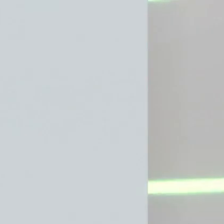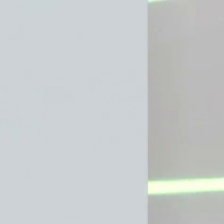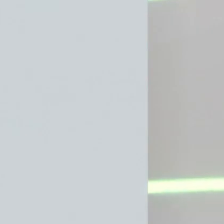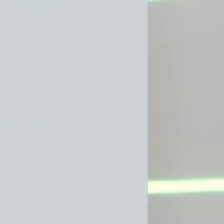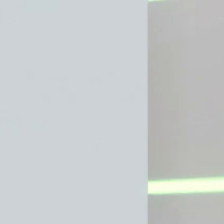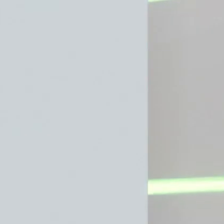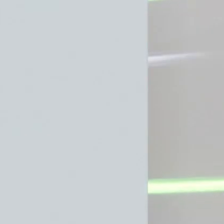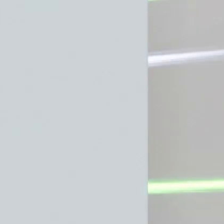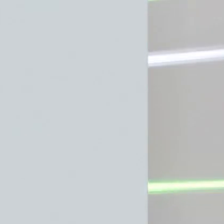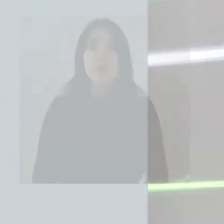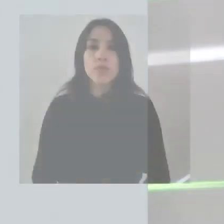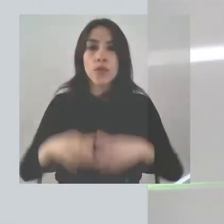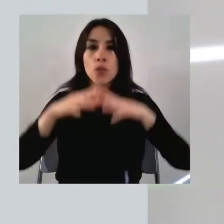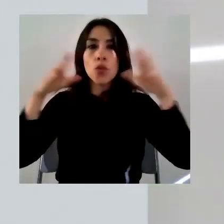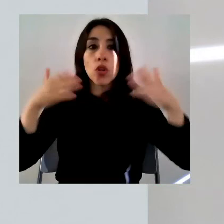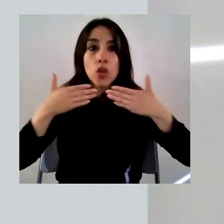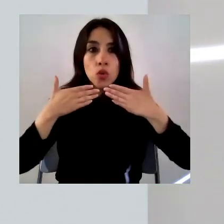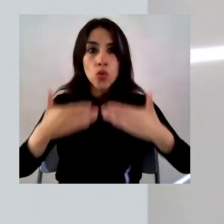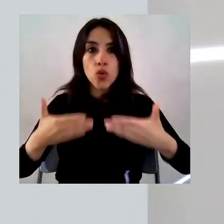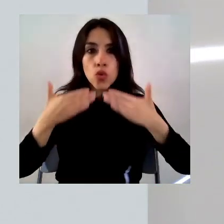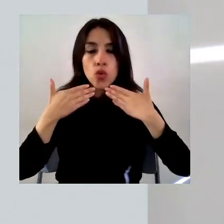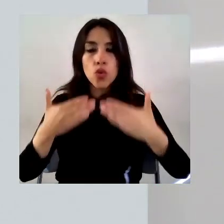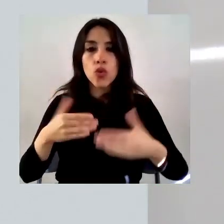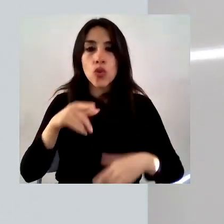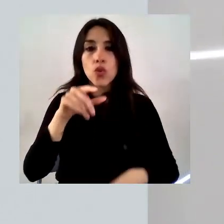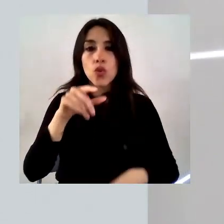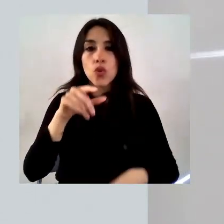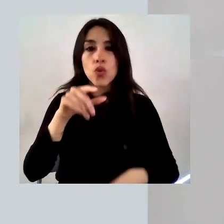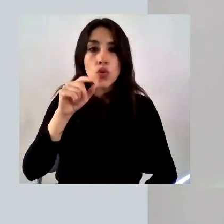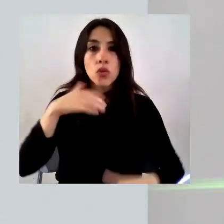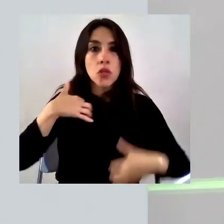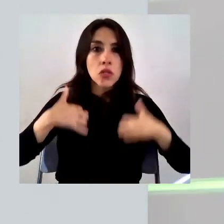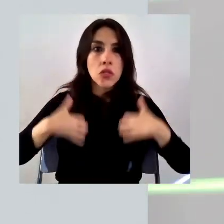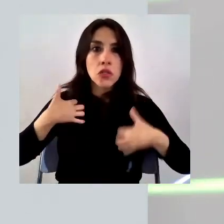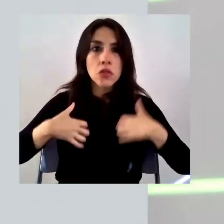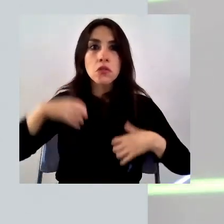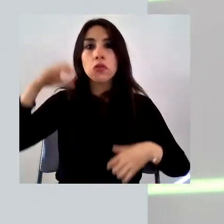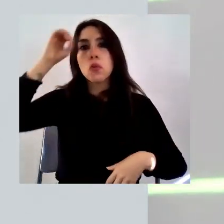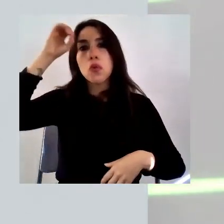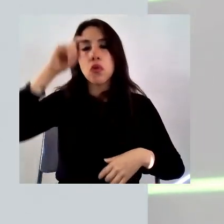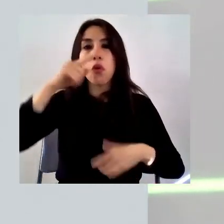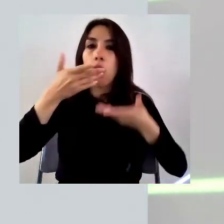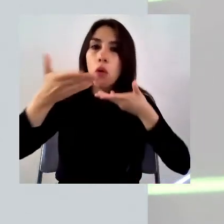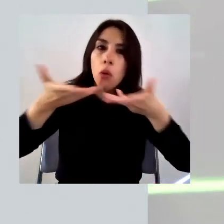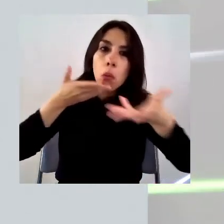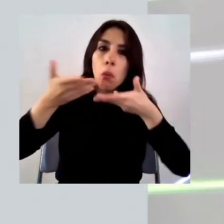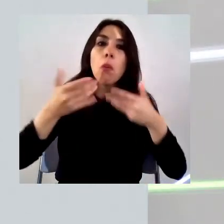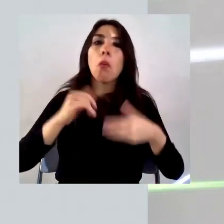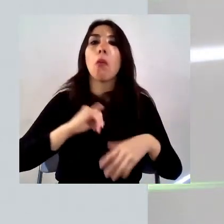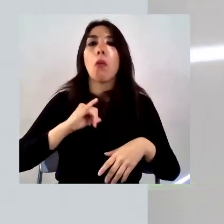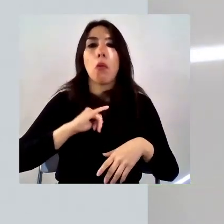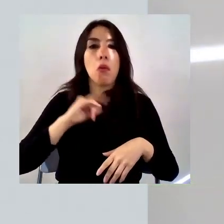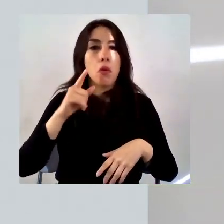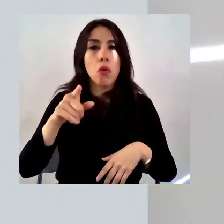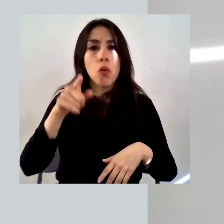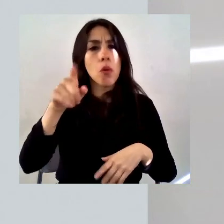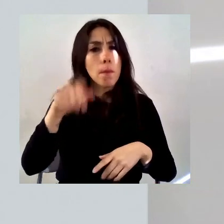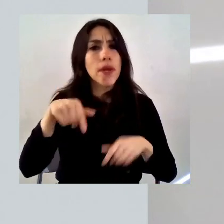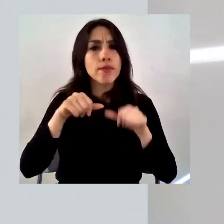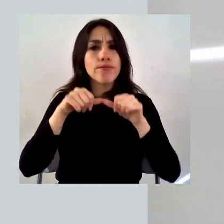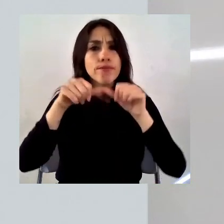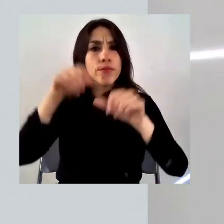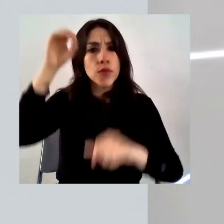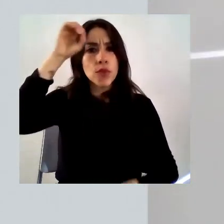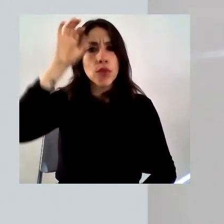Gracias, Susan, por tan interesante punto de vista. Thank you, Susan, for such an interesting point of view. To follow up, in your